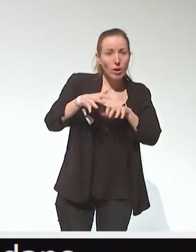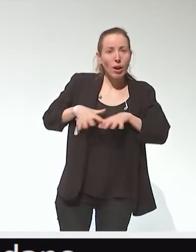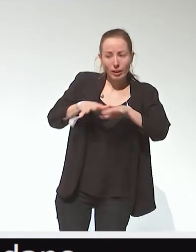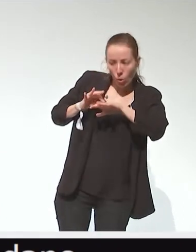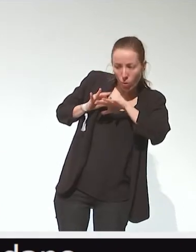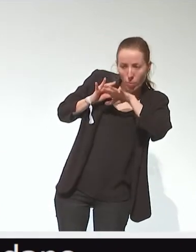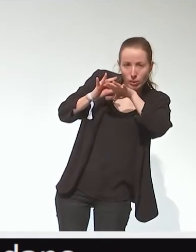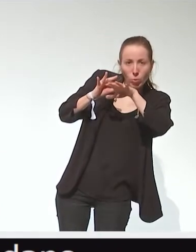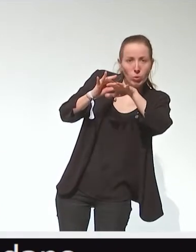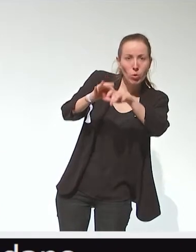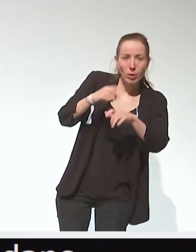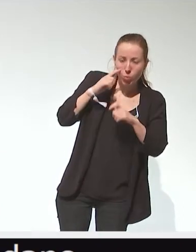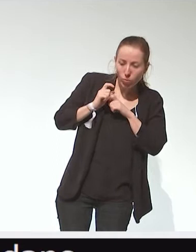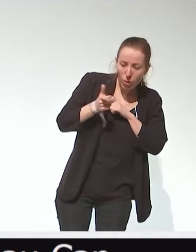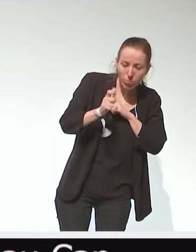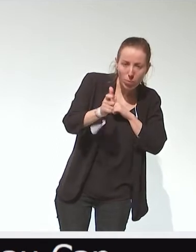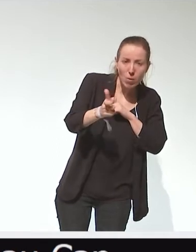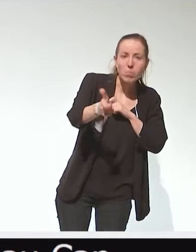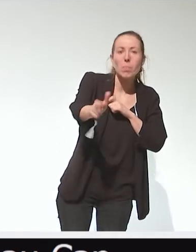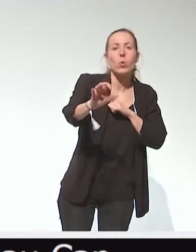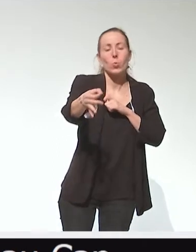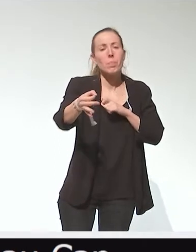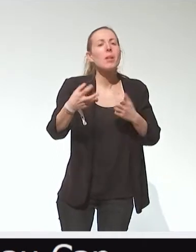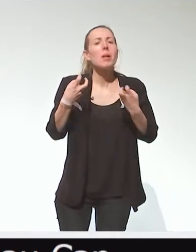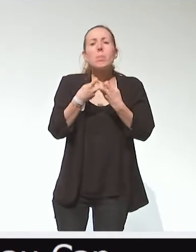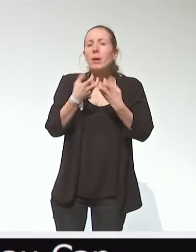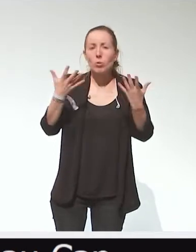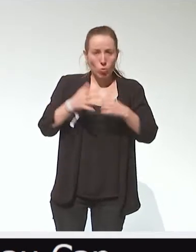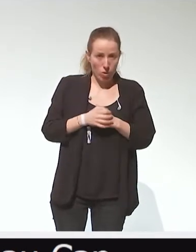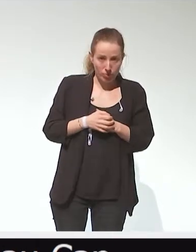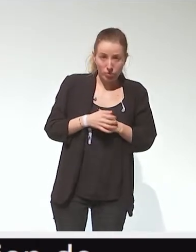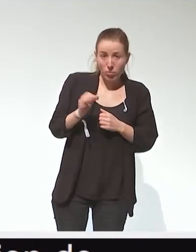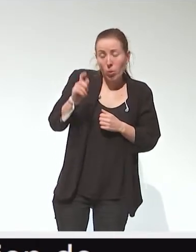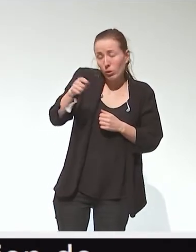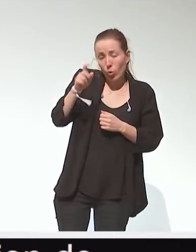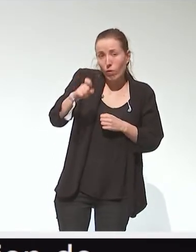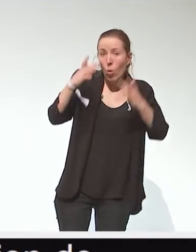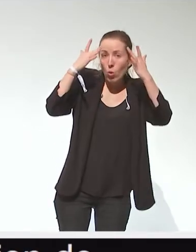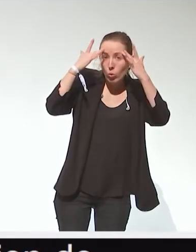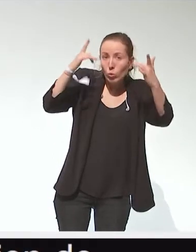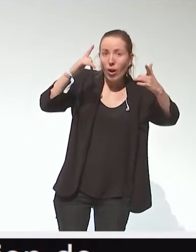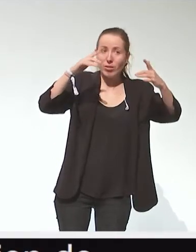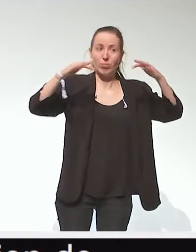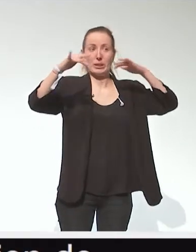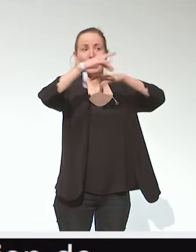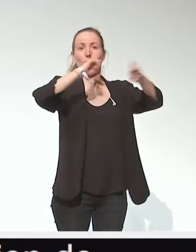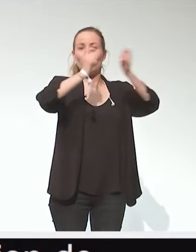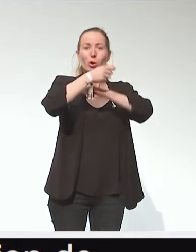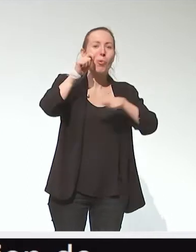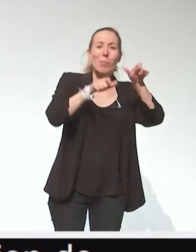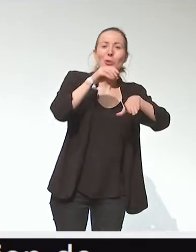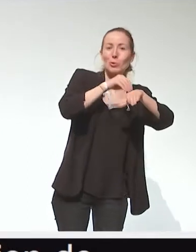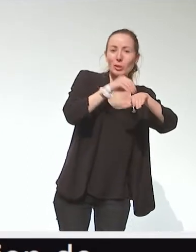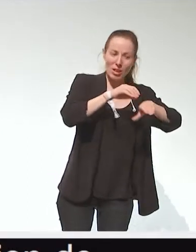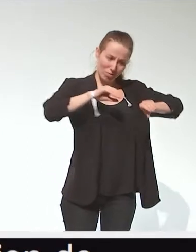then throughout the Pôle emploi, Cap emploi journey, the person is supported. So this